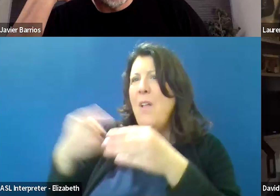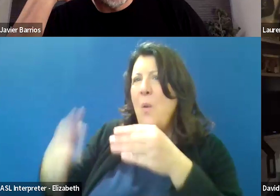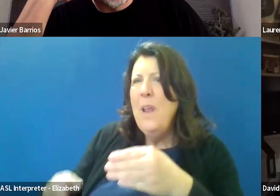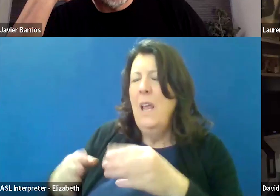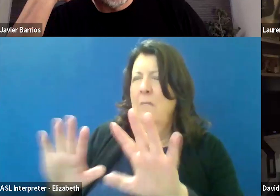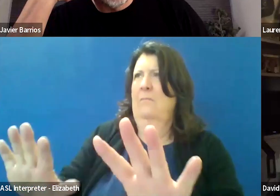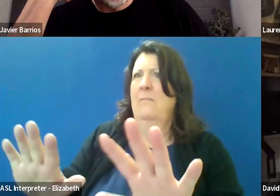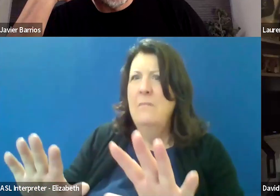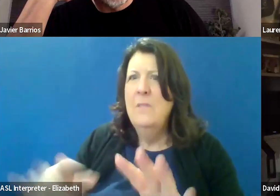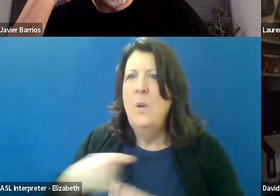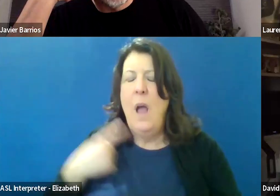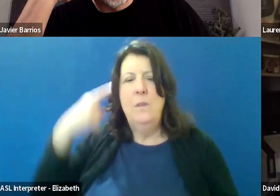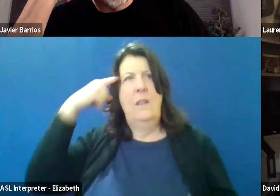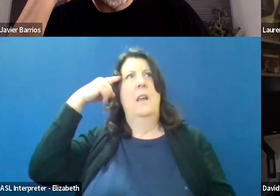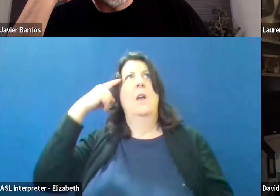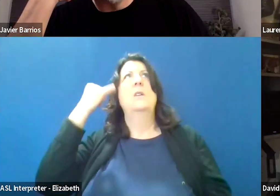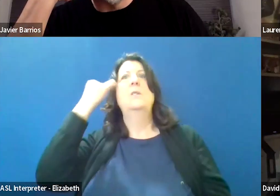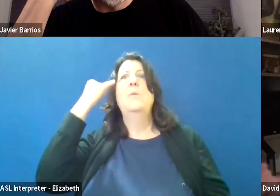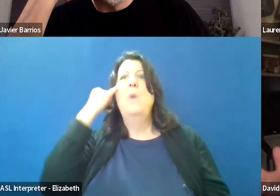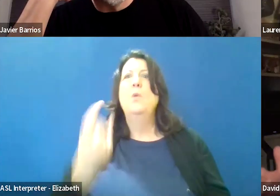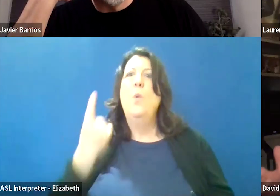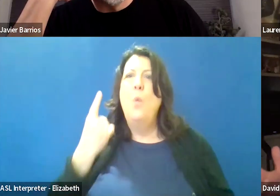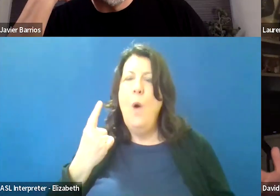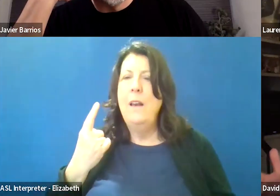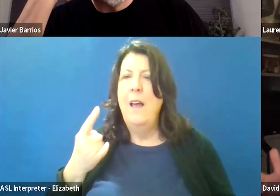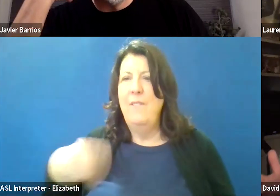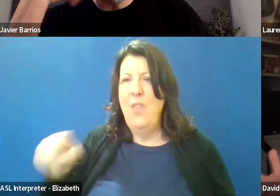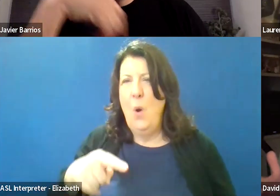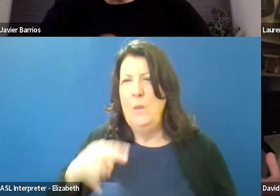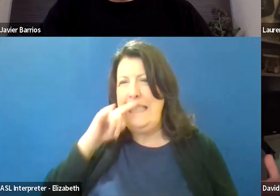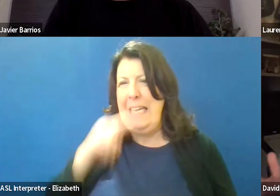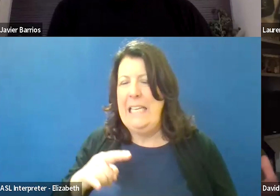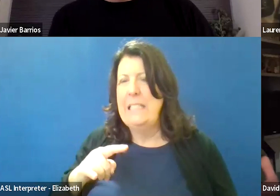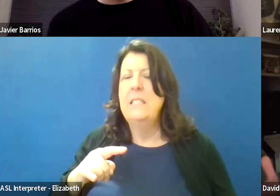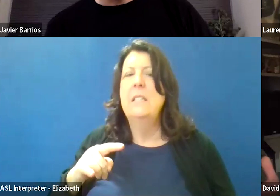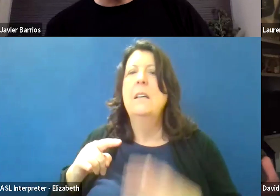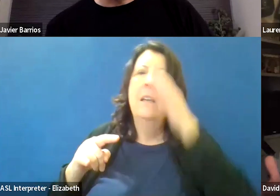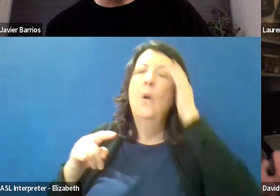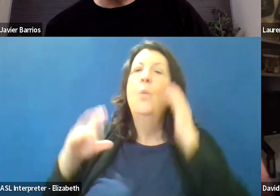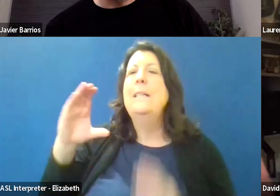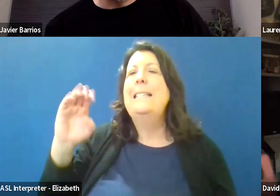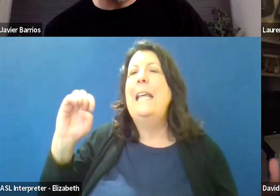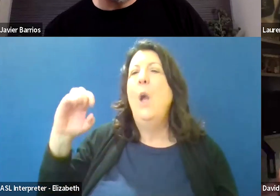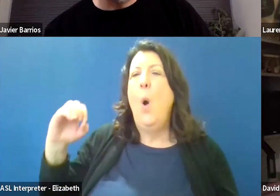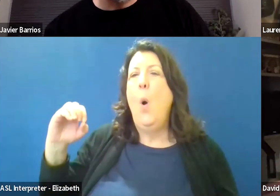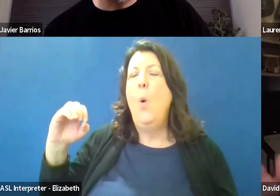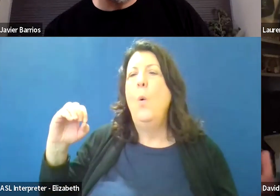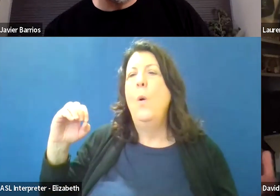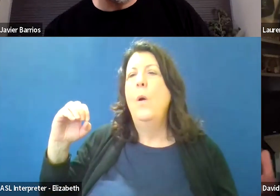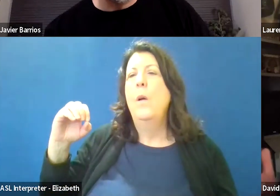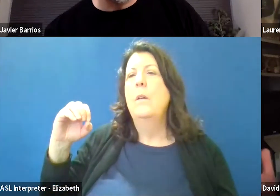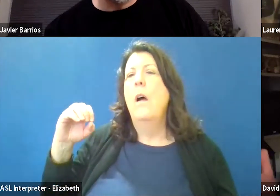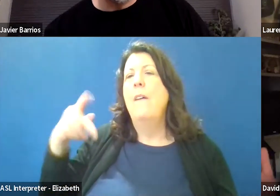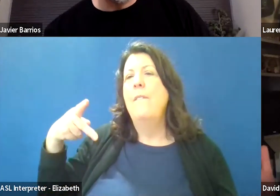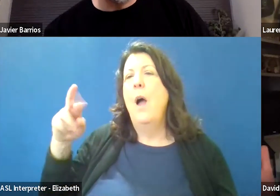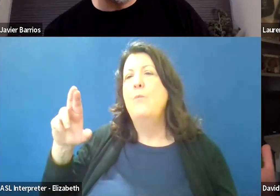if one of them's dad is the CEO of Pratt & Whitney? Because like a lot of people I knew work for Pratt & Whitney Electric Boat Shipyard, because I'm from Connecticut. And what if